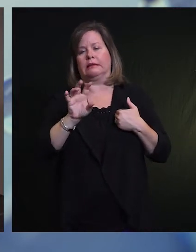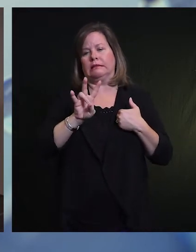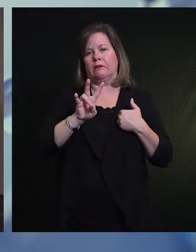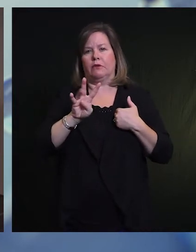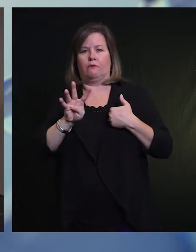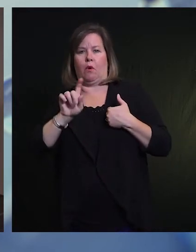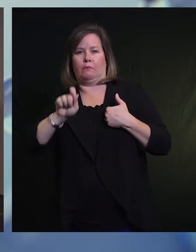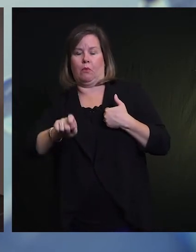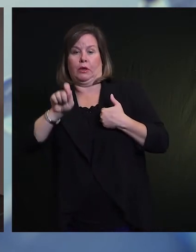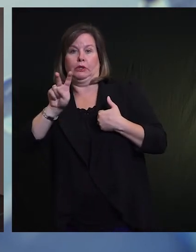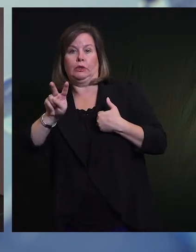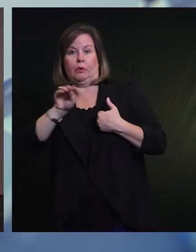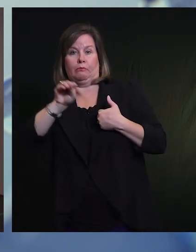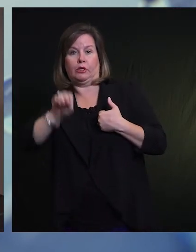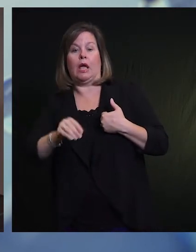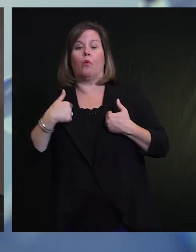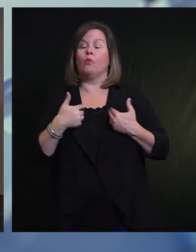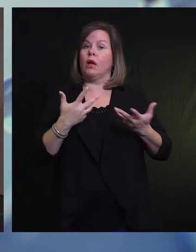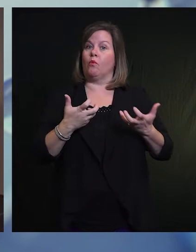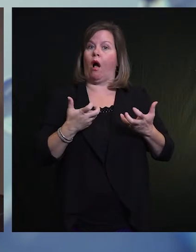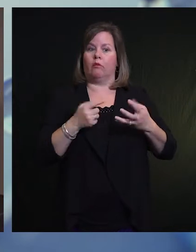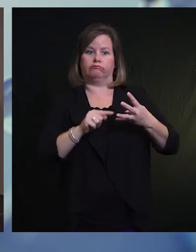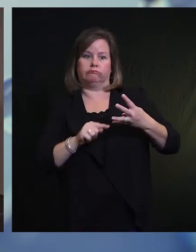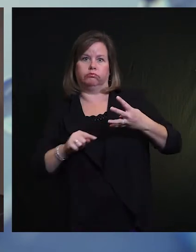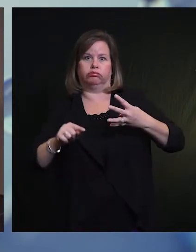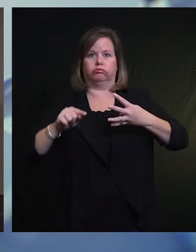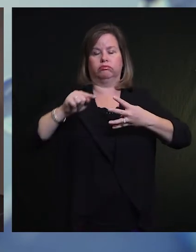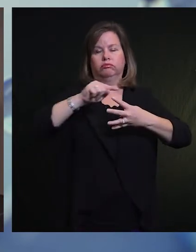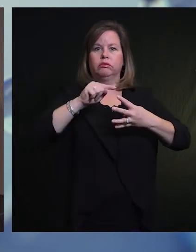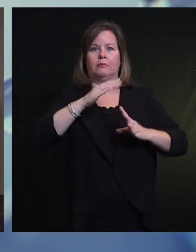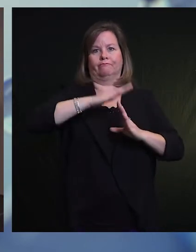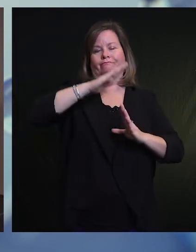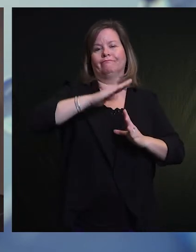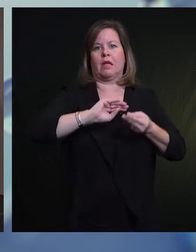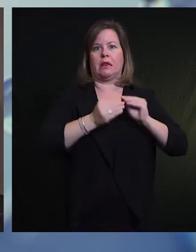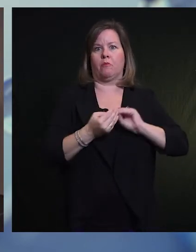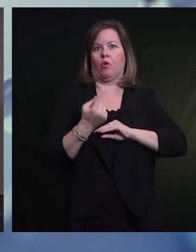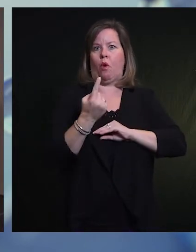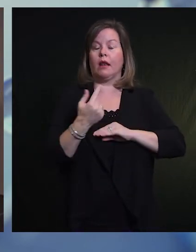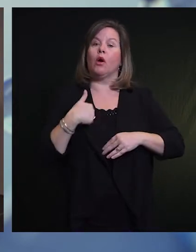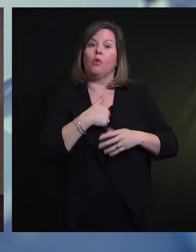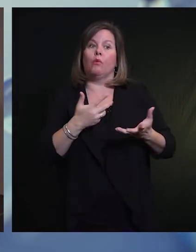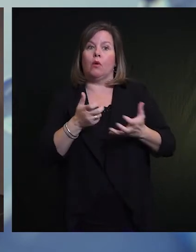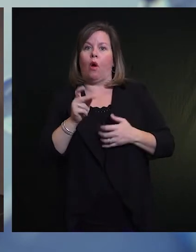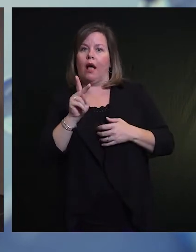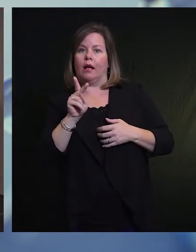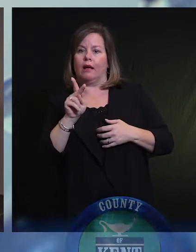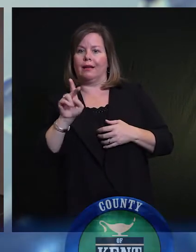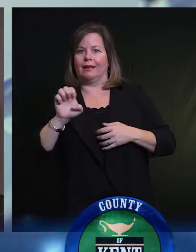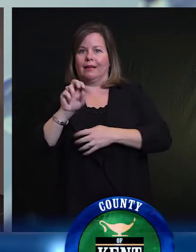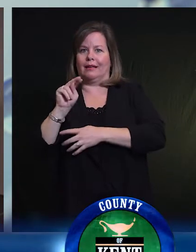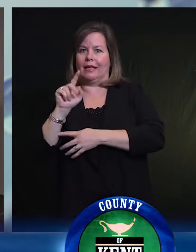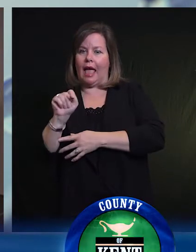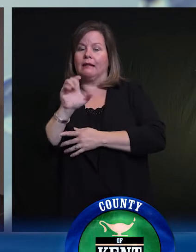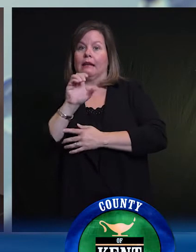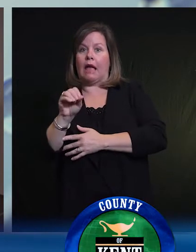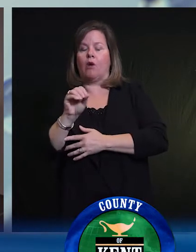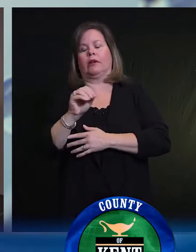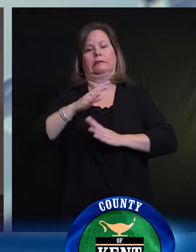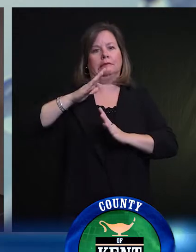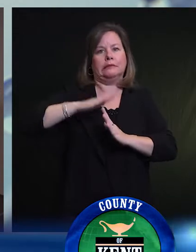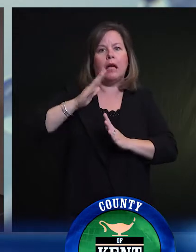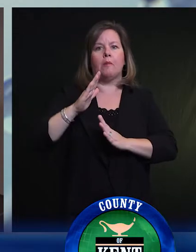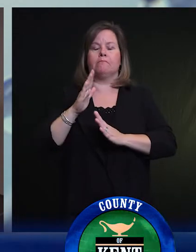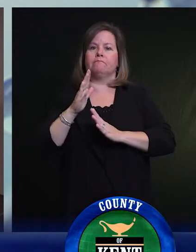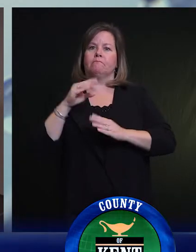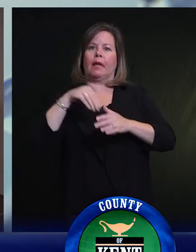in both of those categories. We want Michigan to be number 1 in our response, and we want Kent County to move up and be one of the